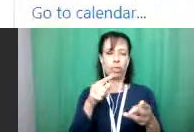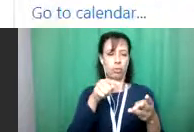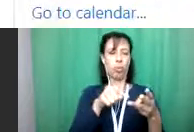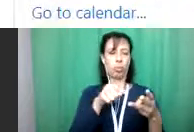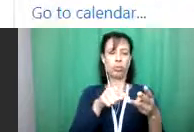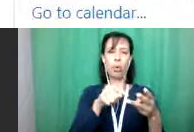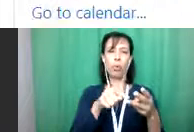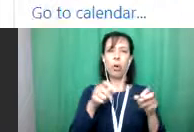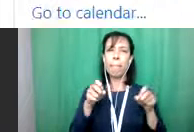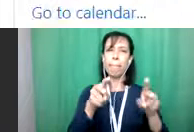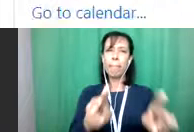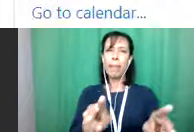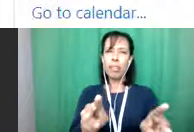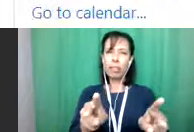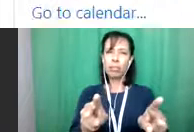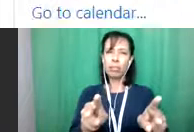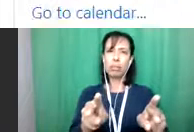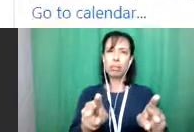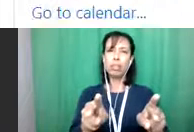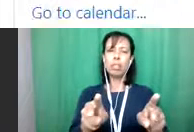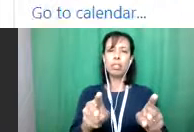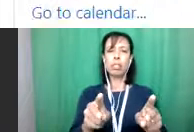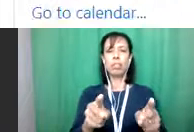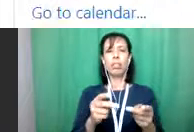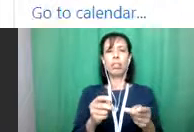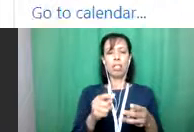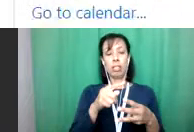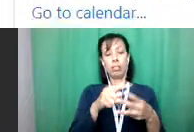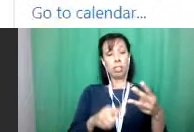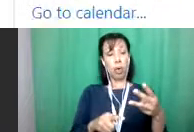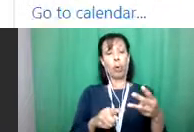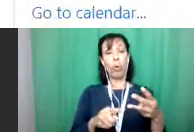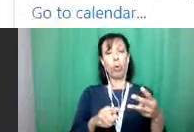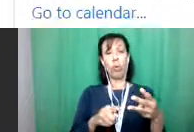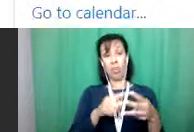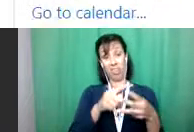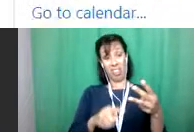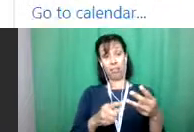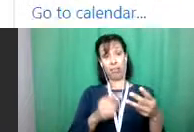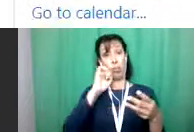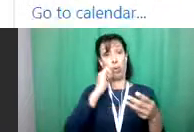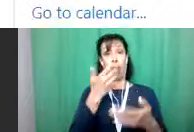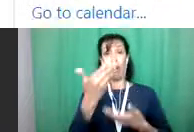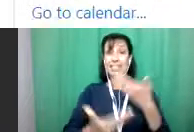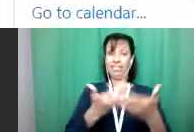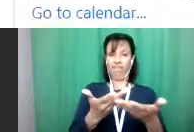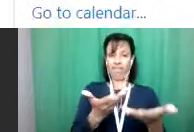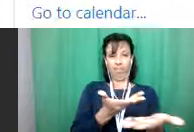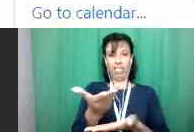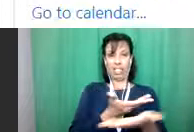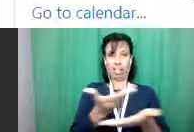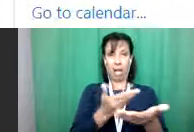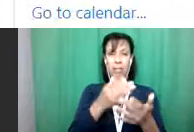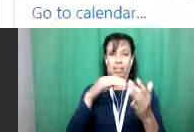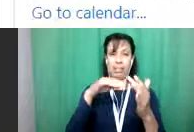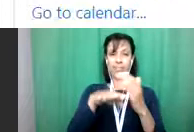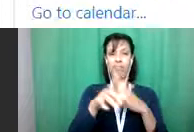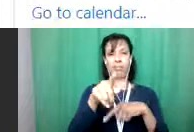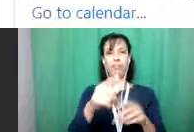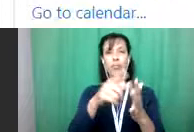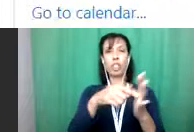to propose that through this conversation called a viva with your dissertation supervisor in